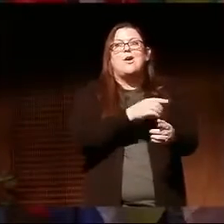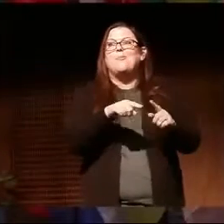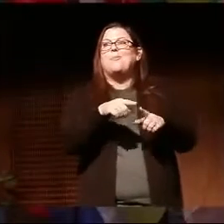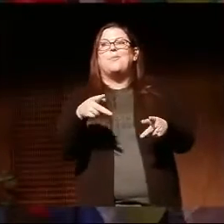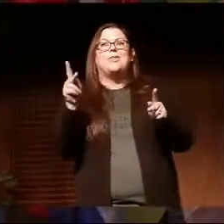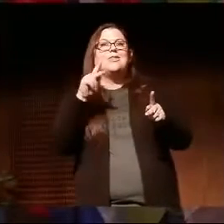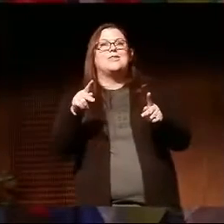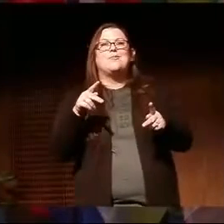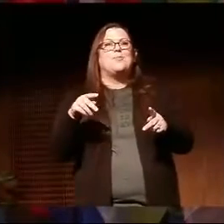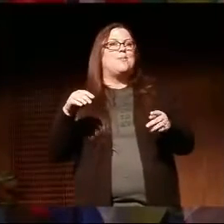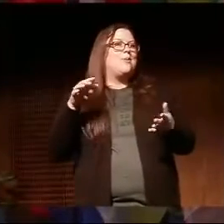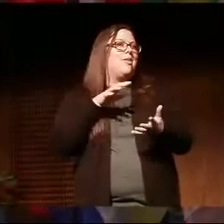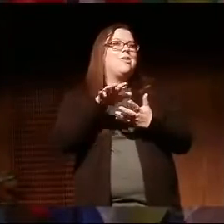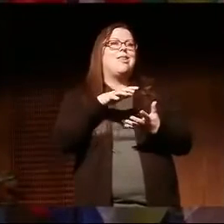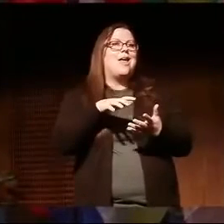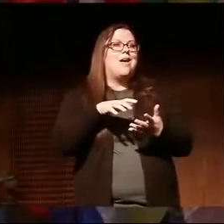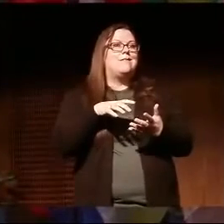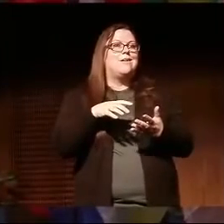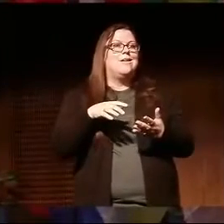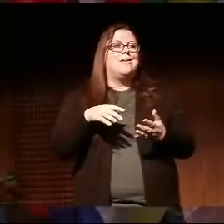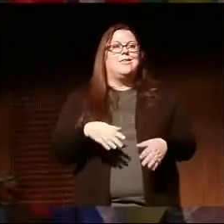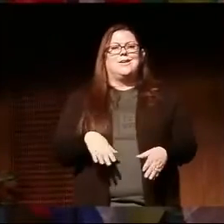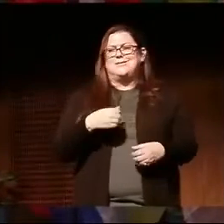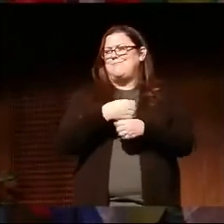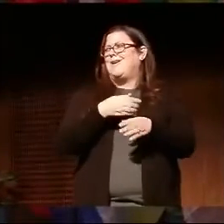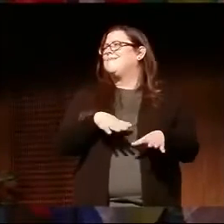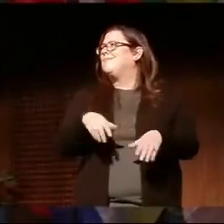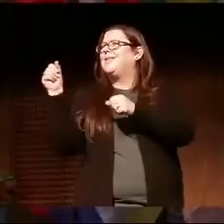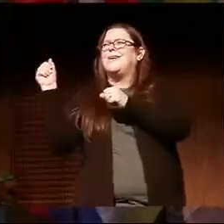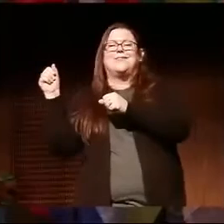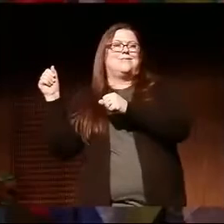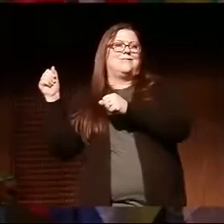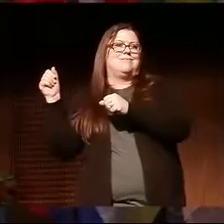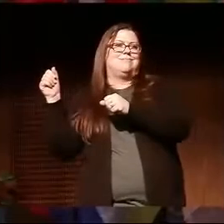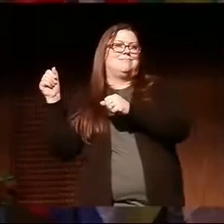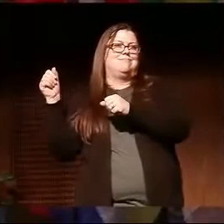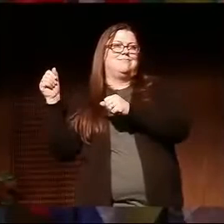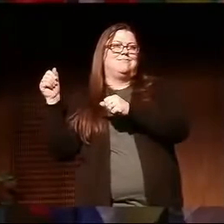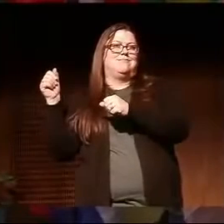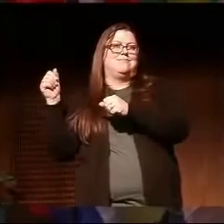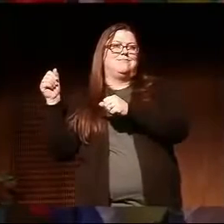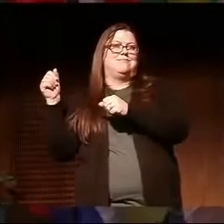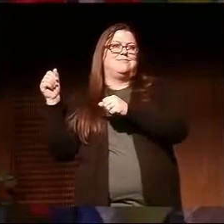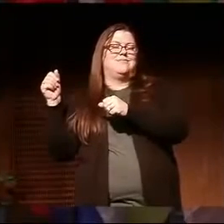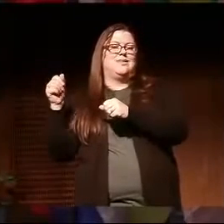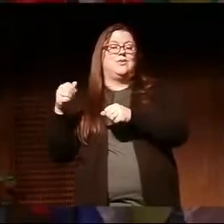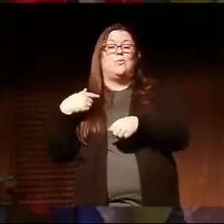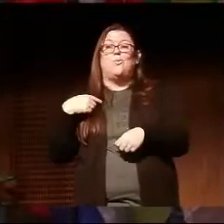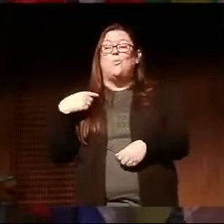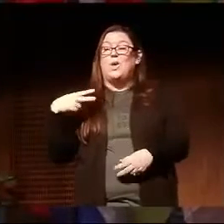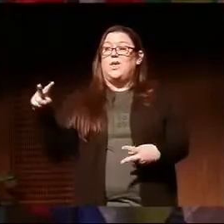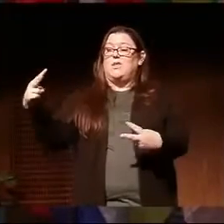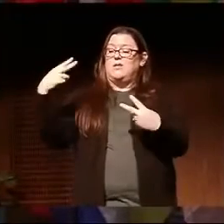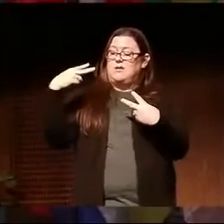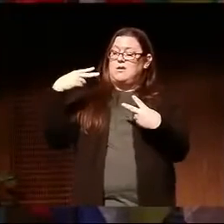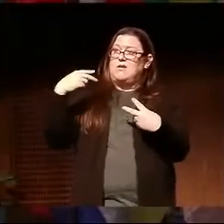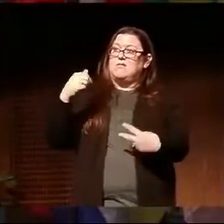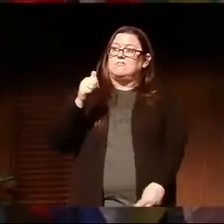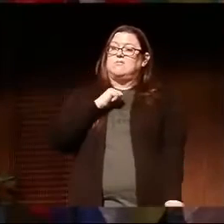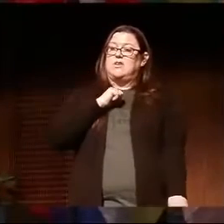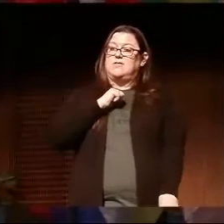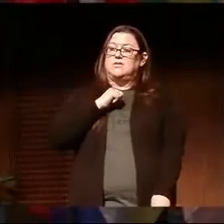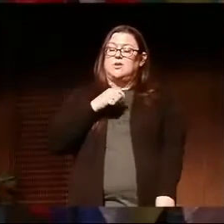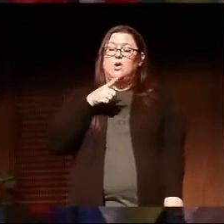here, mocking, derisive laughter. And we, then we look at ourselves, who are we?